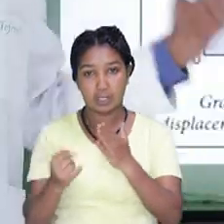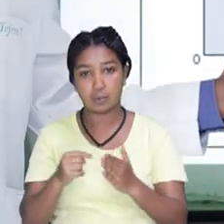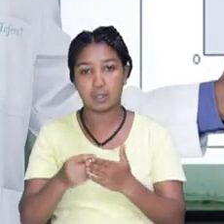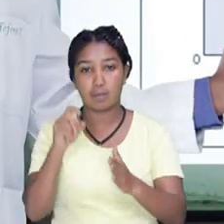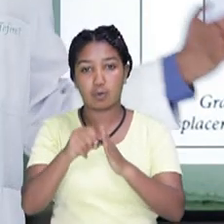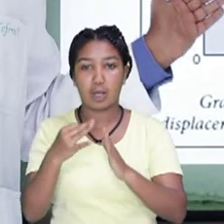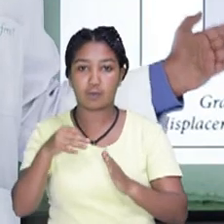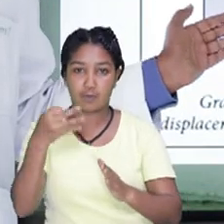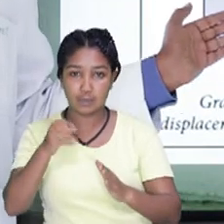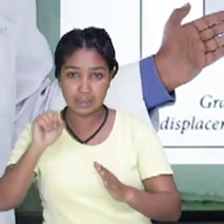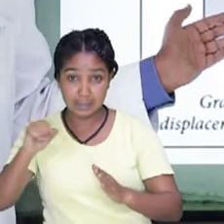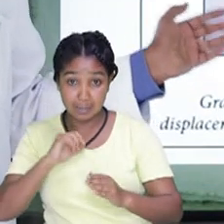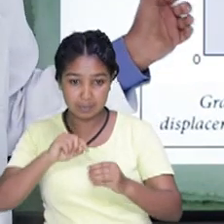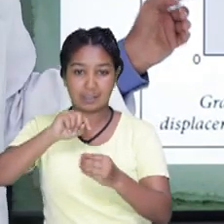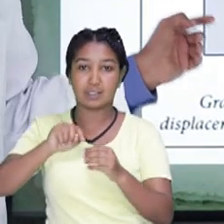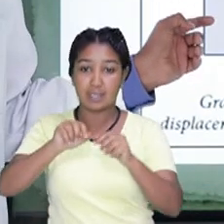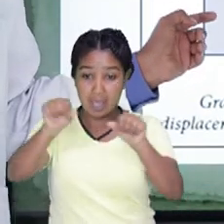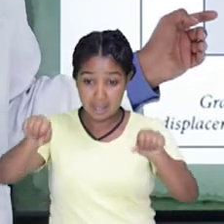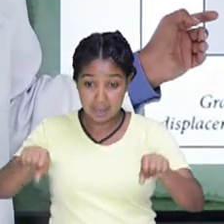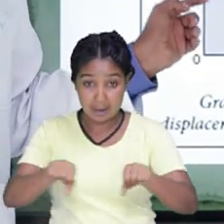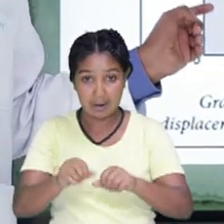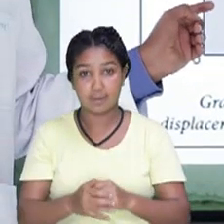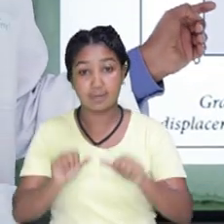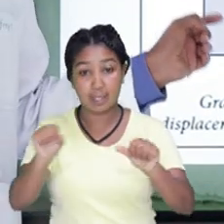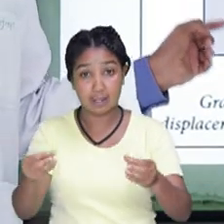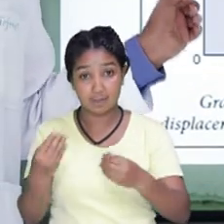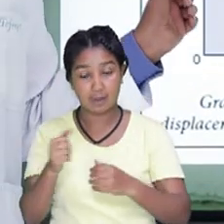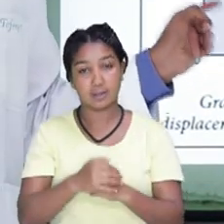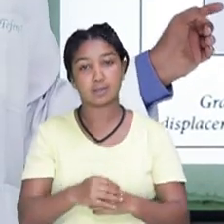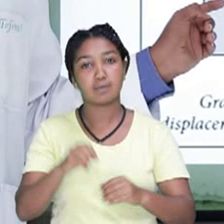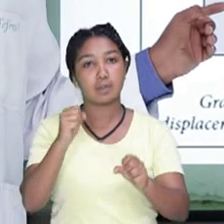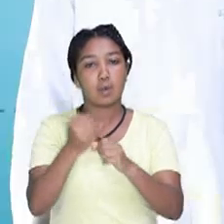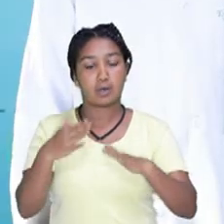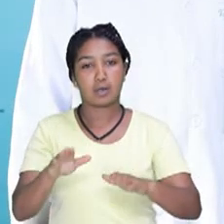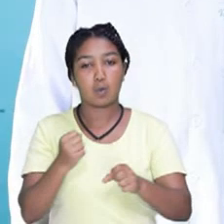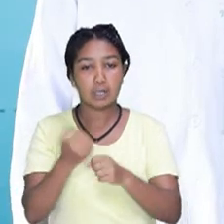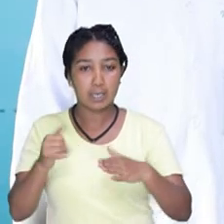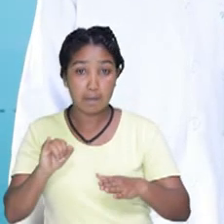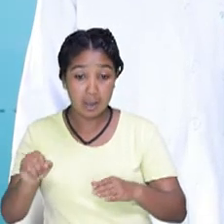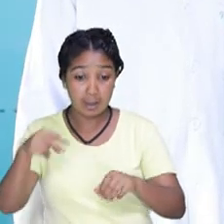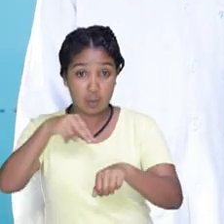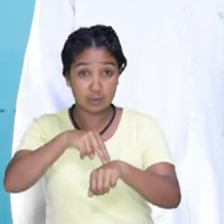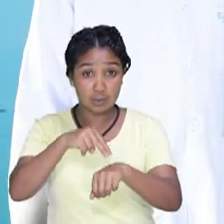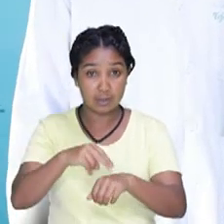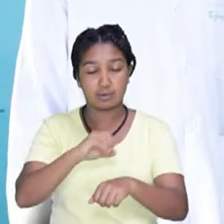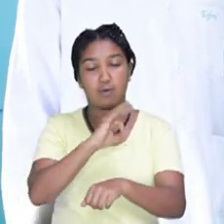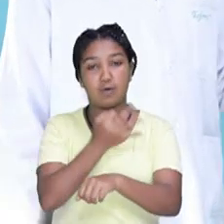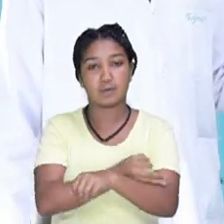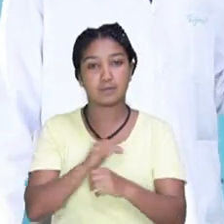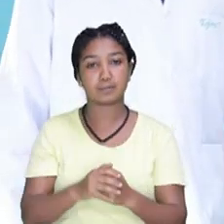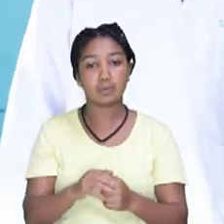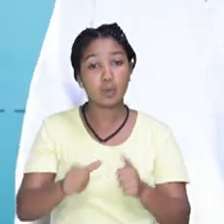product of force and displacement is area. So the area gives us the work done by constant